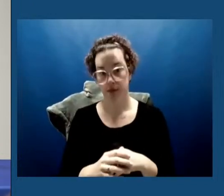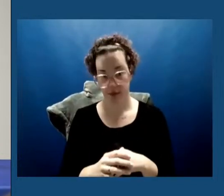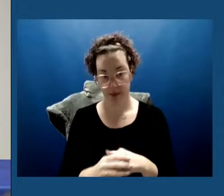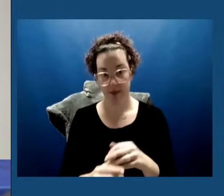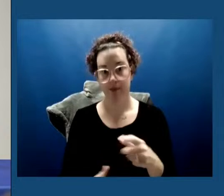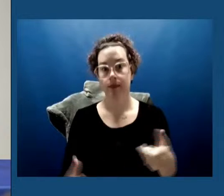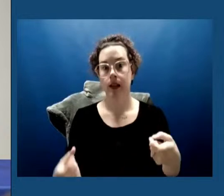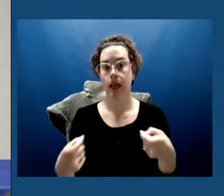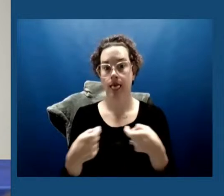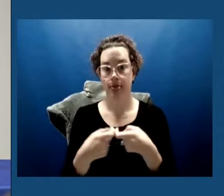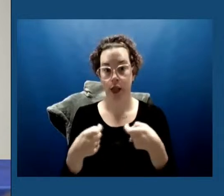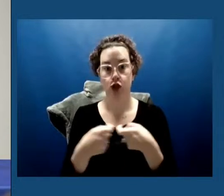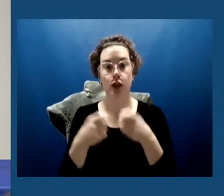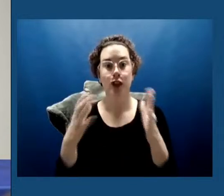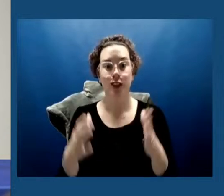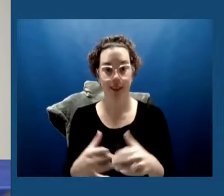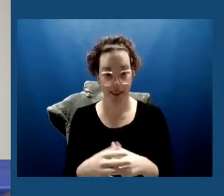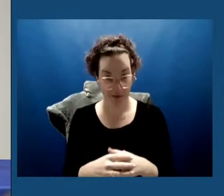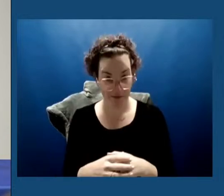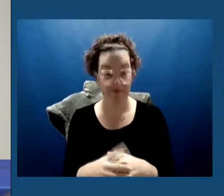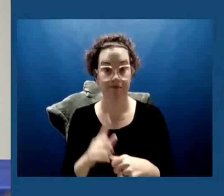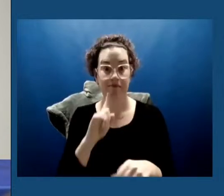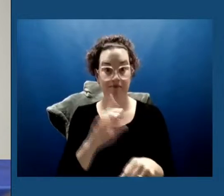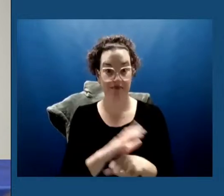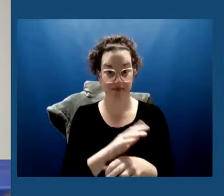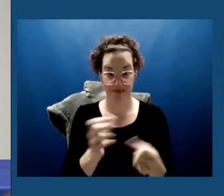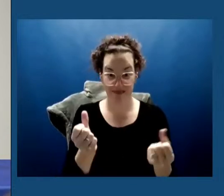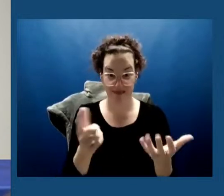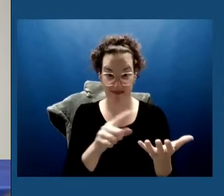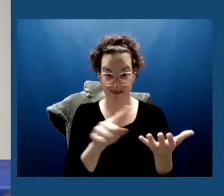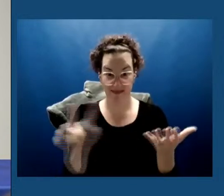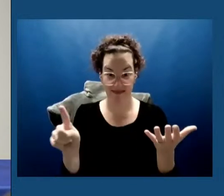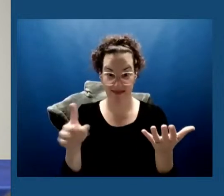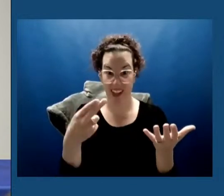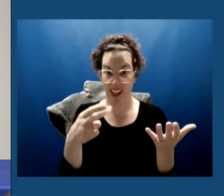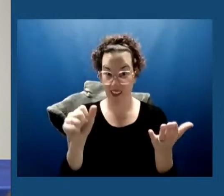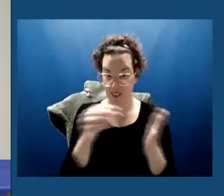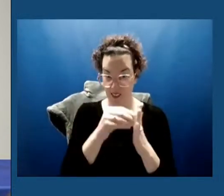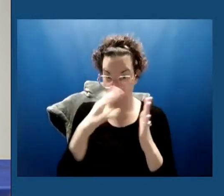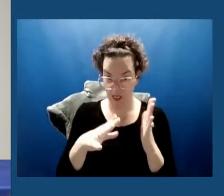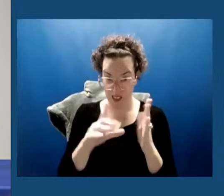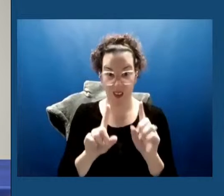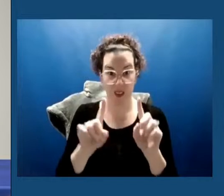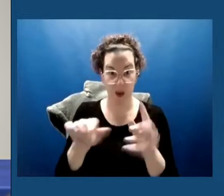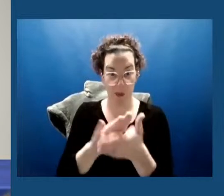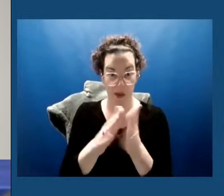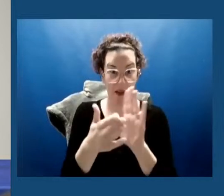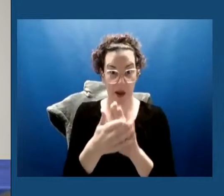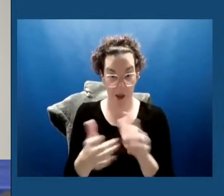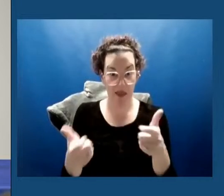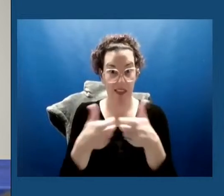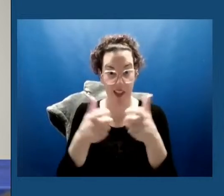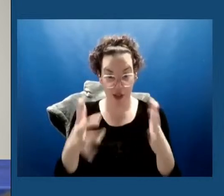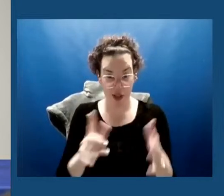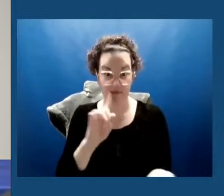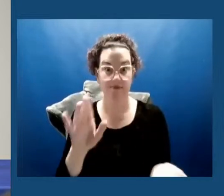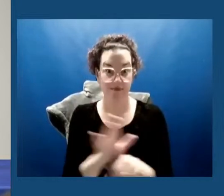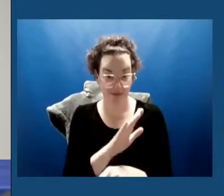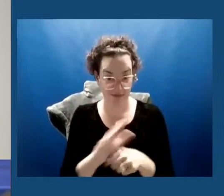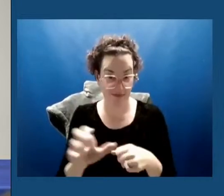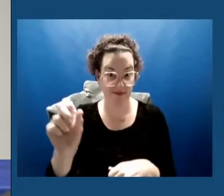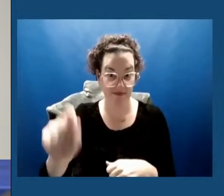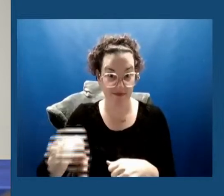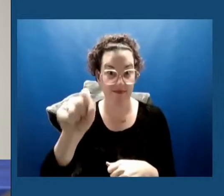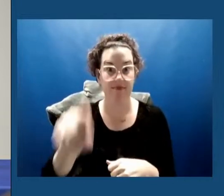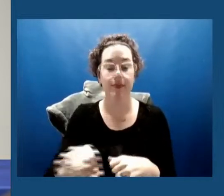Electricians. Is any students here? Any high school students? Go be an electrician. I'm not kidding. Electricians and